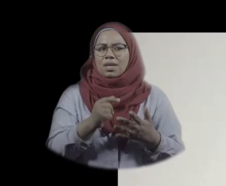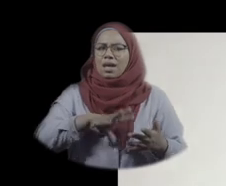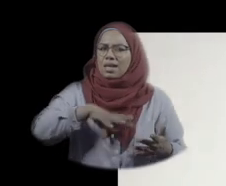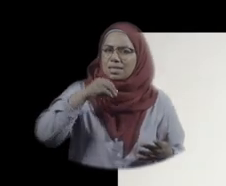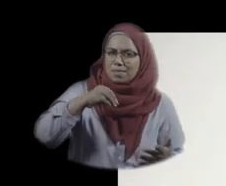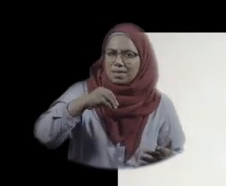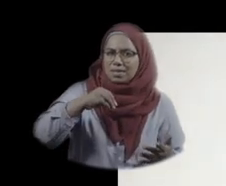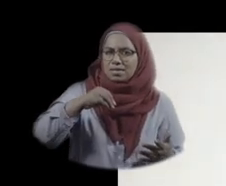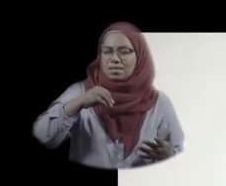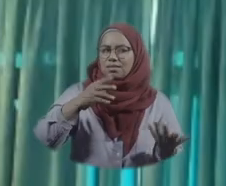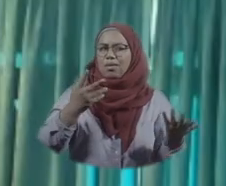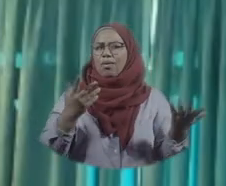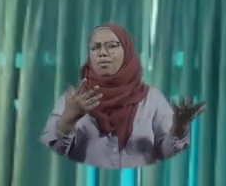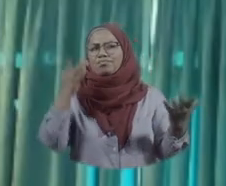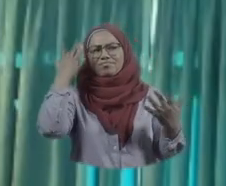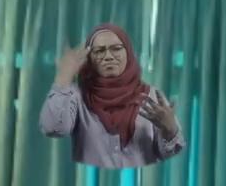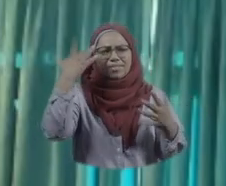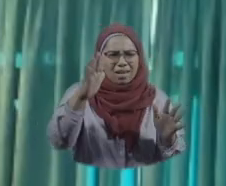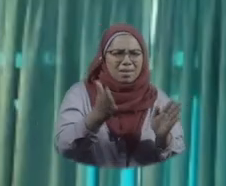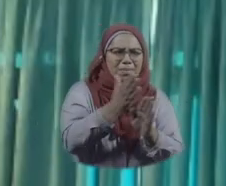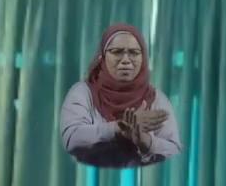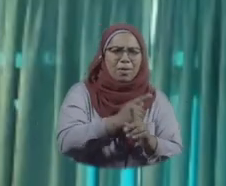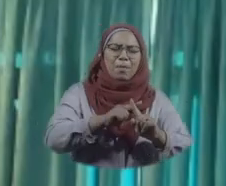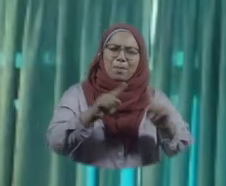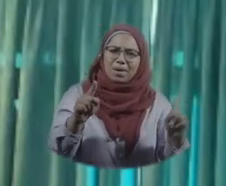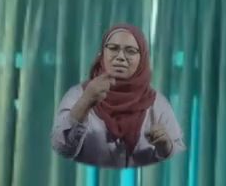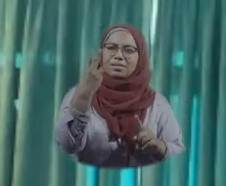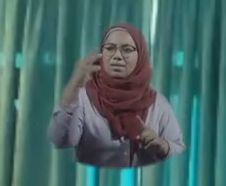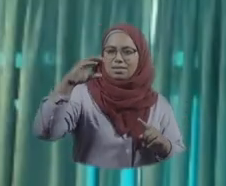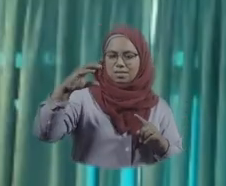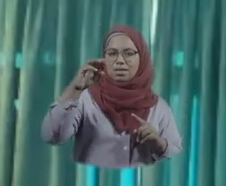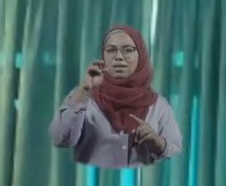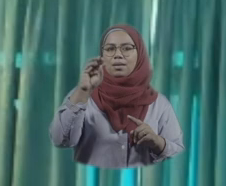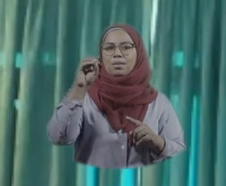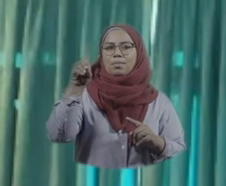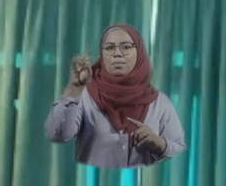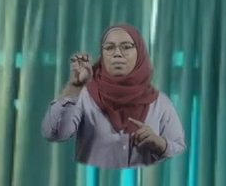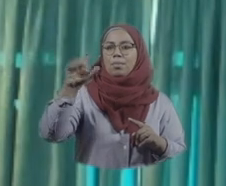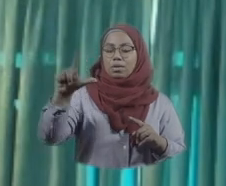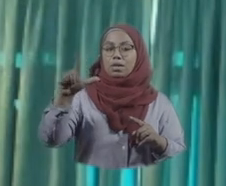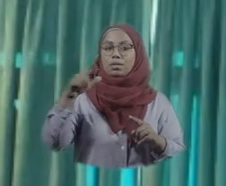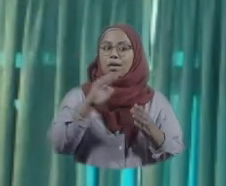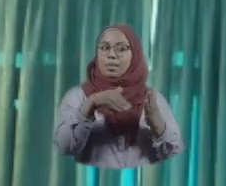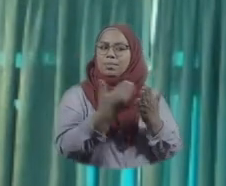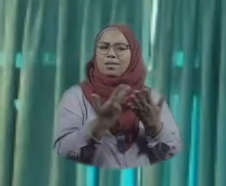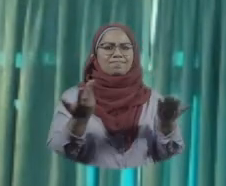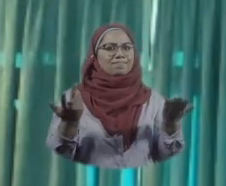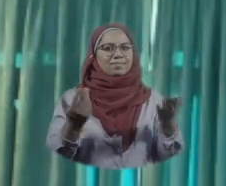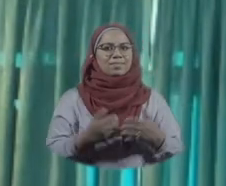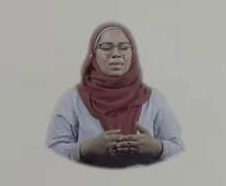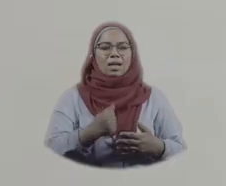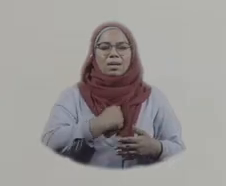where subconsciously we are 3C model apply for addiction? Or decision ne make kurumukur in 3C model apply